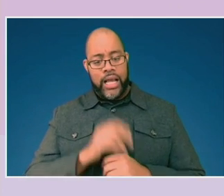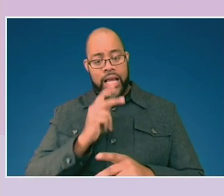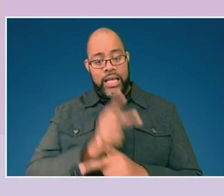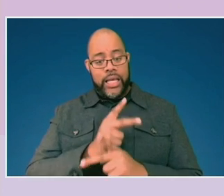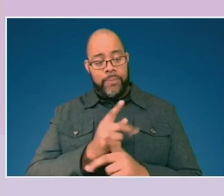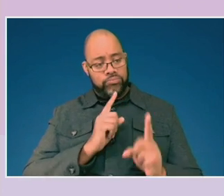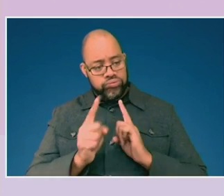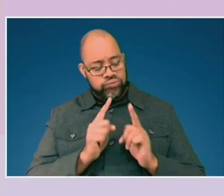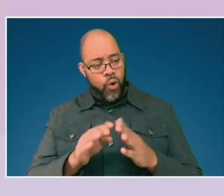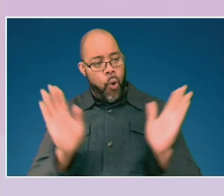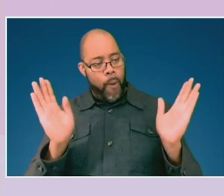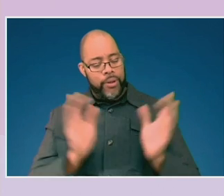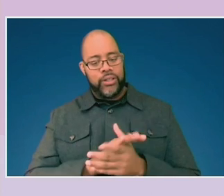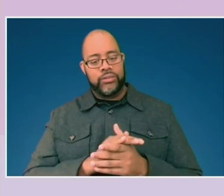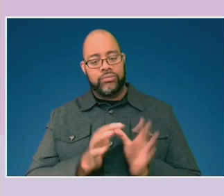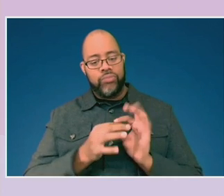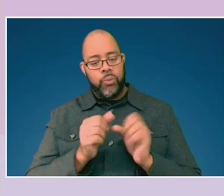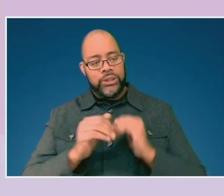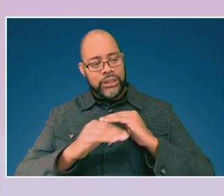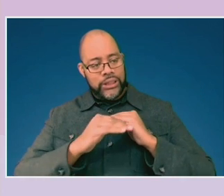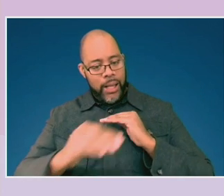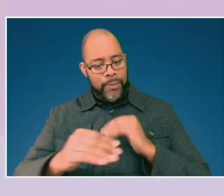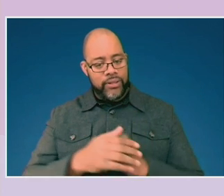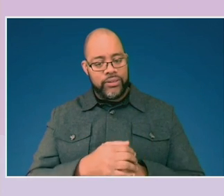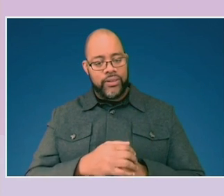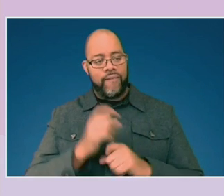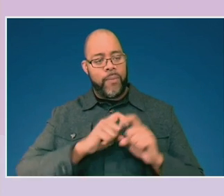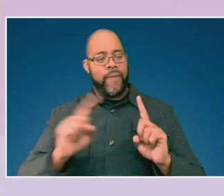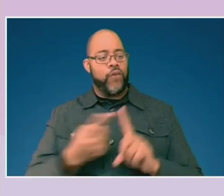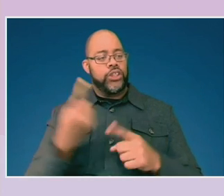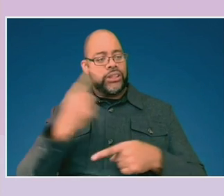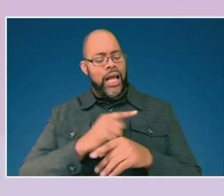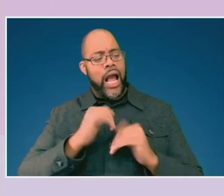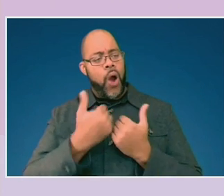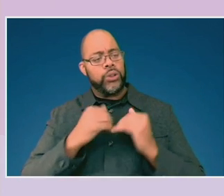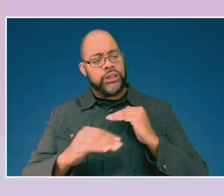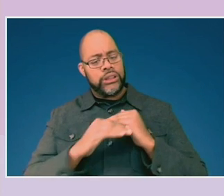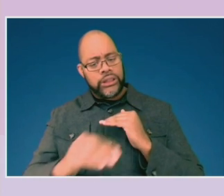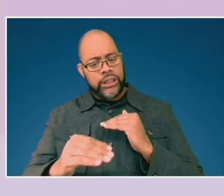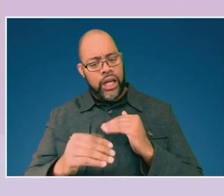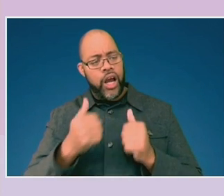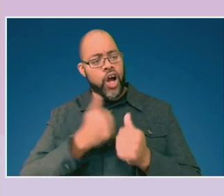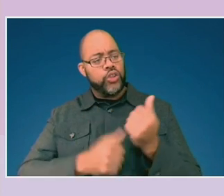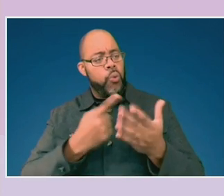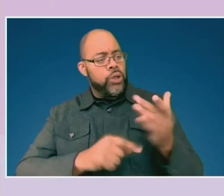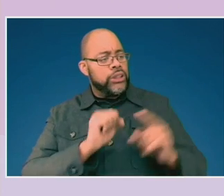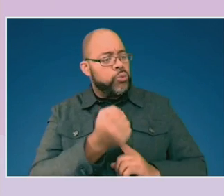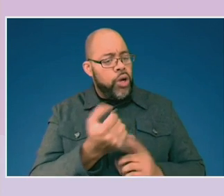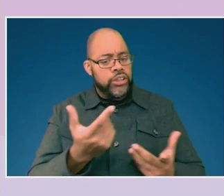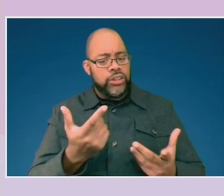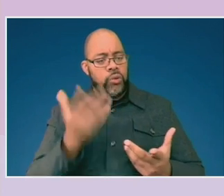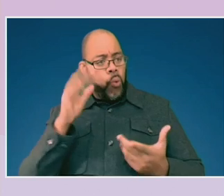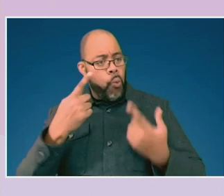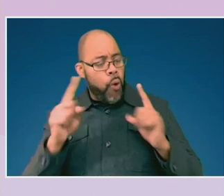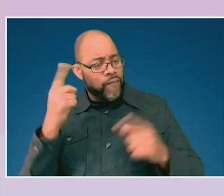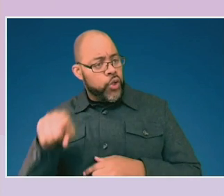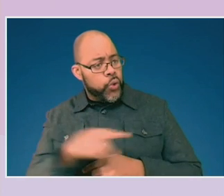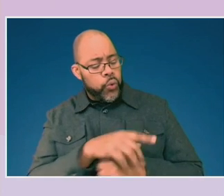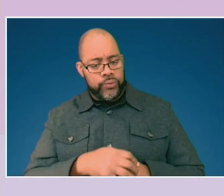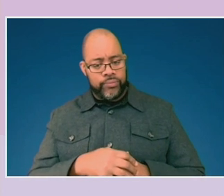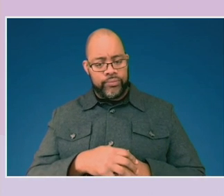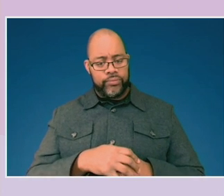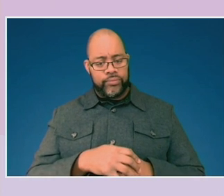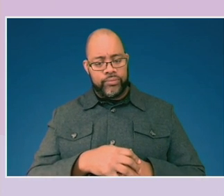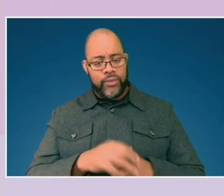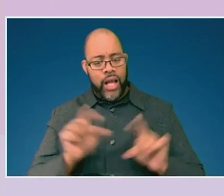dialogue open around sustainability from day one. How do we sustain? Under what conditions is this going to work for you as